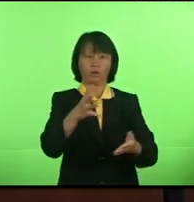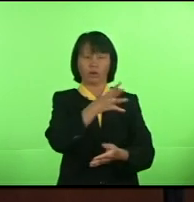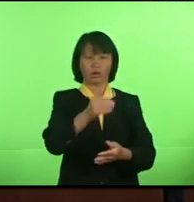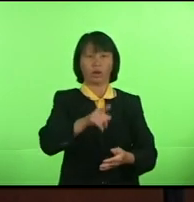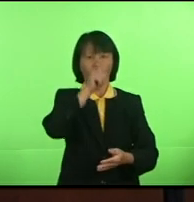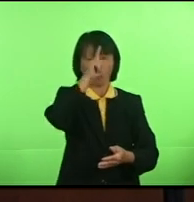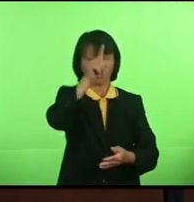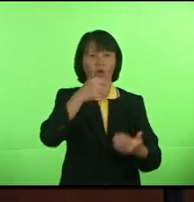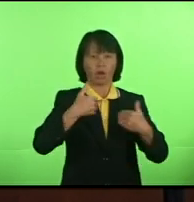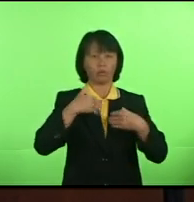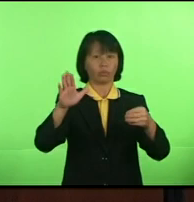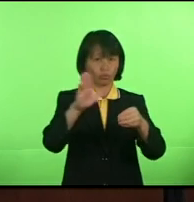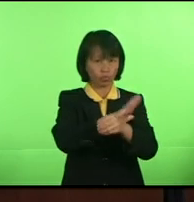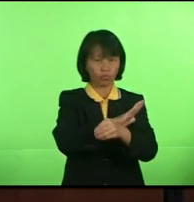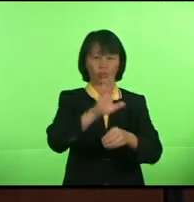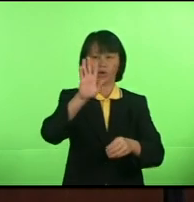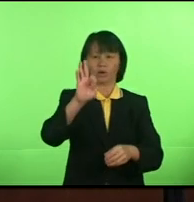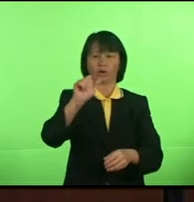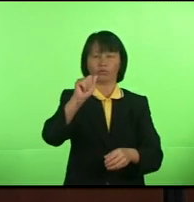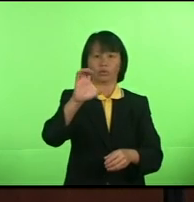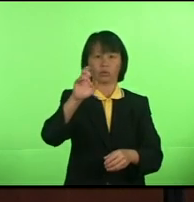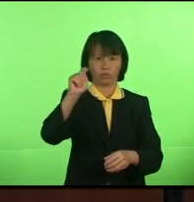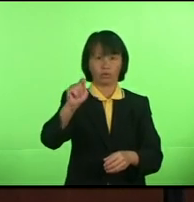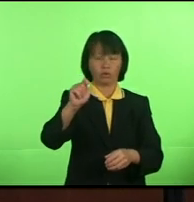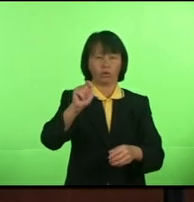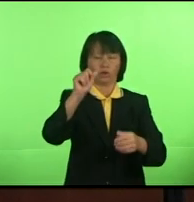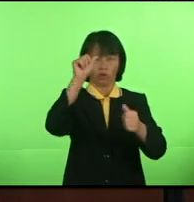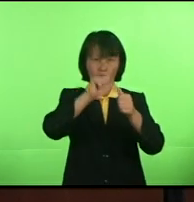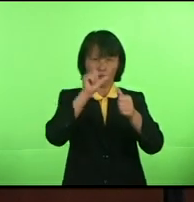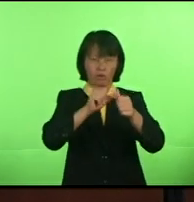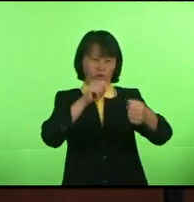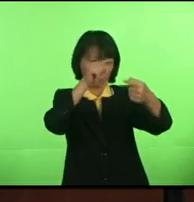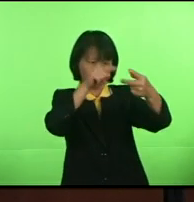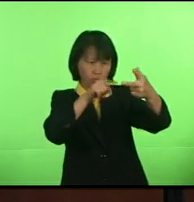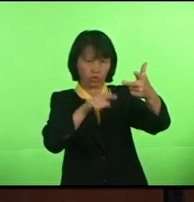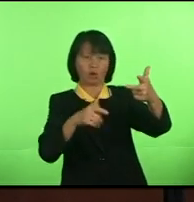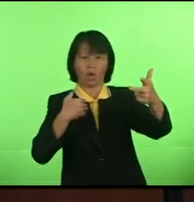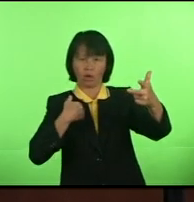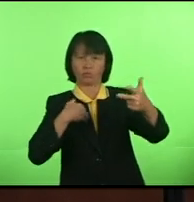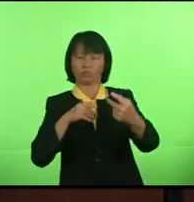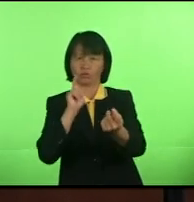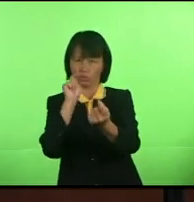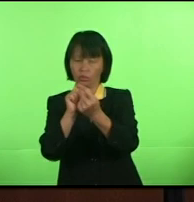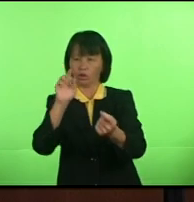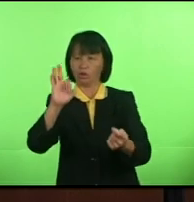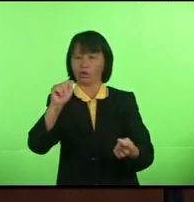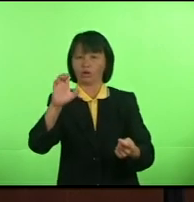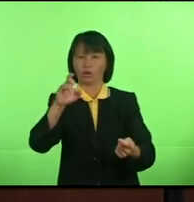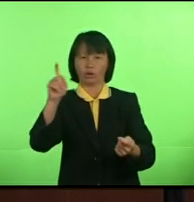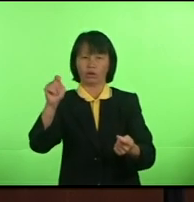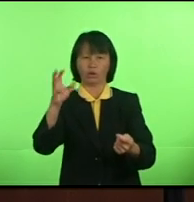have enough facts for each point that you want to make. And arrange the facts from general